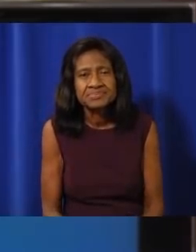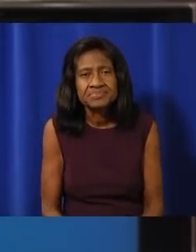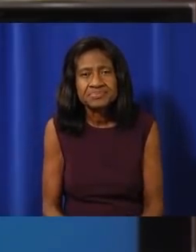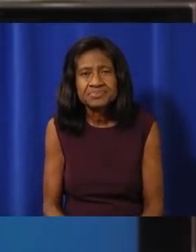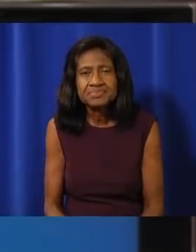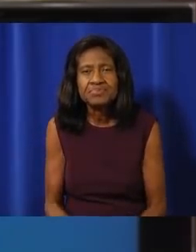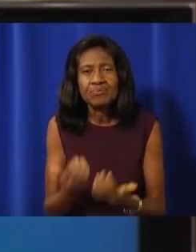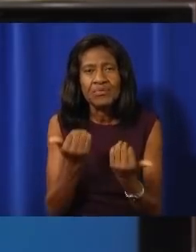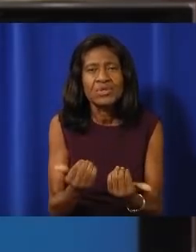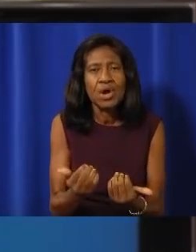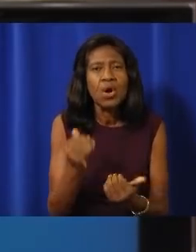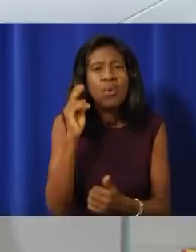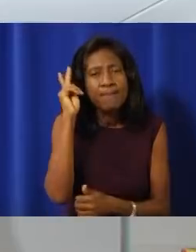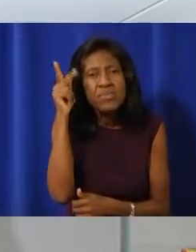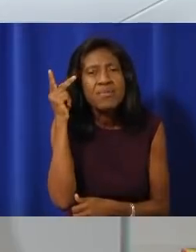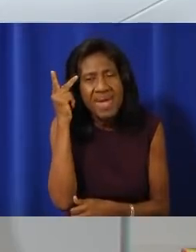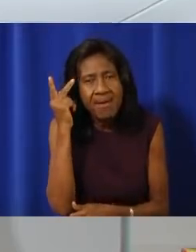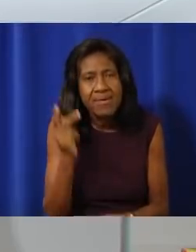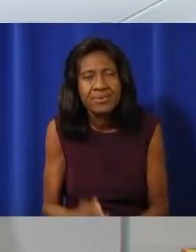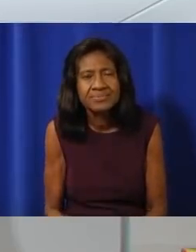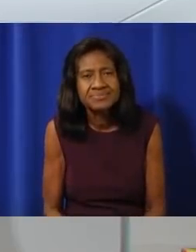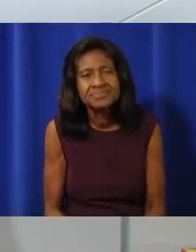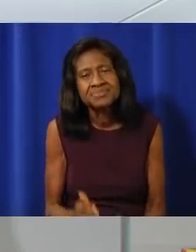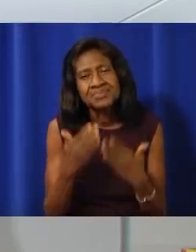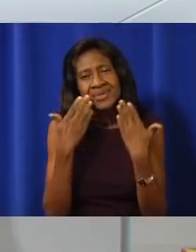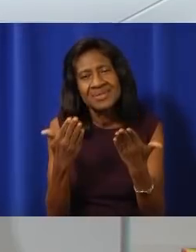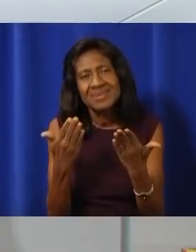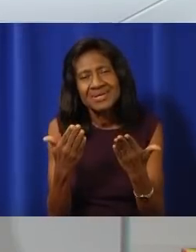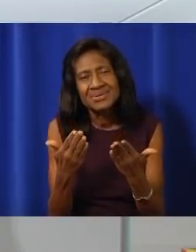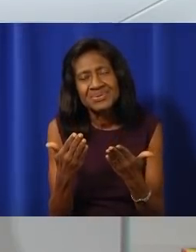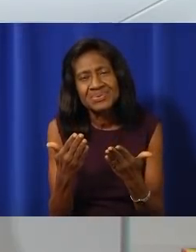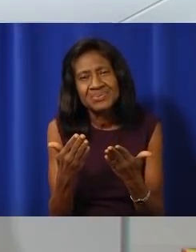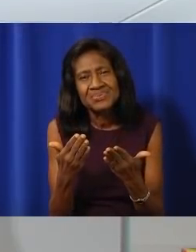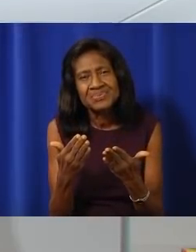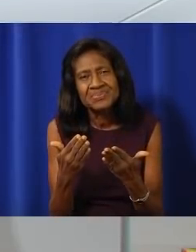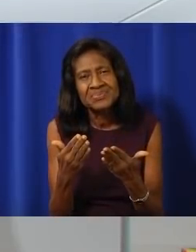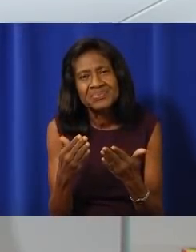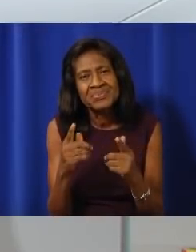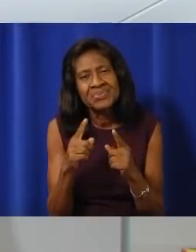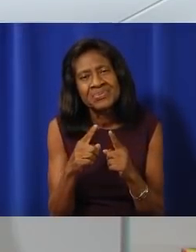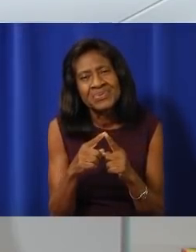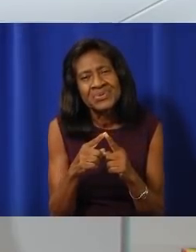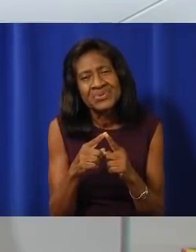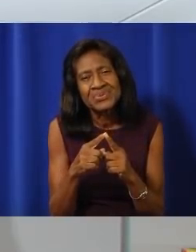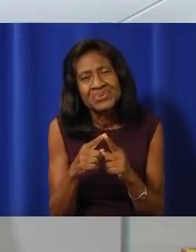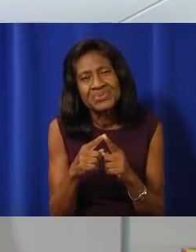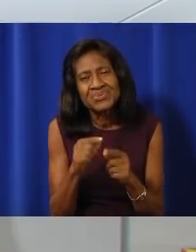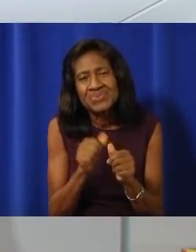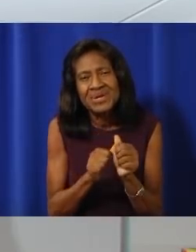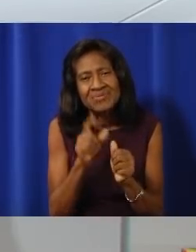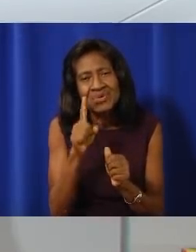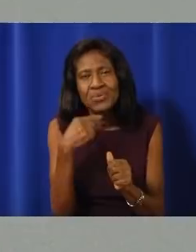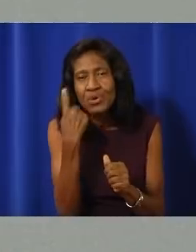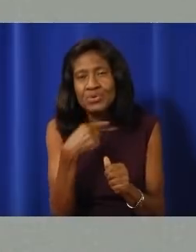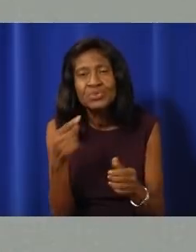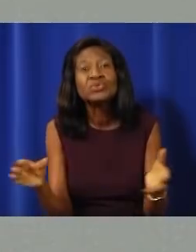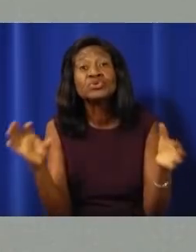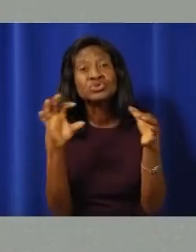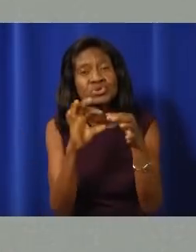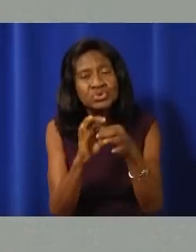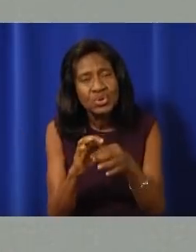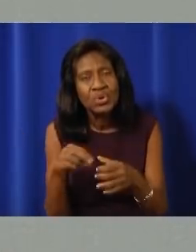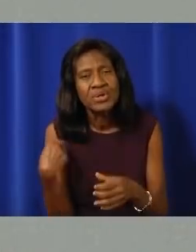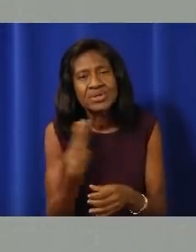Premier, Mr. Wayne Panton. Thank you very much, Donna, and thank you to everyone who has joined us